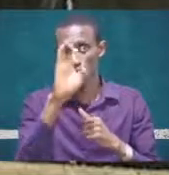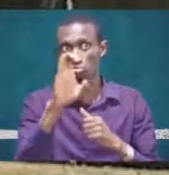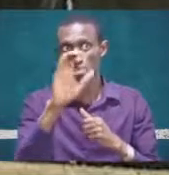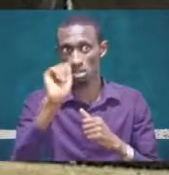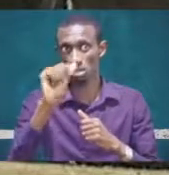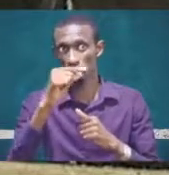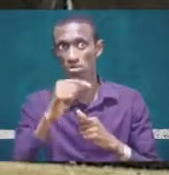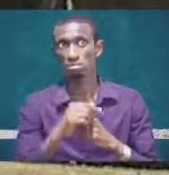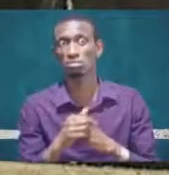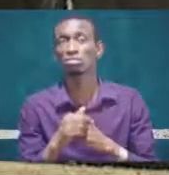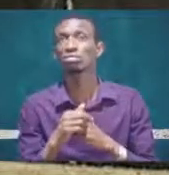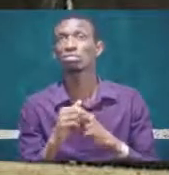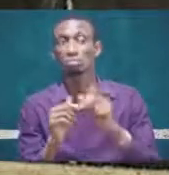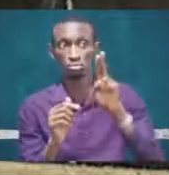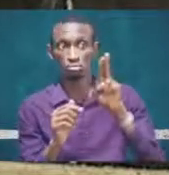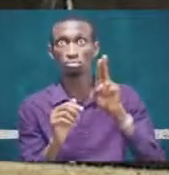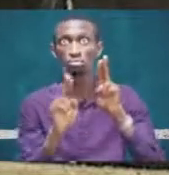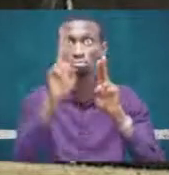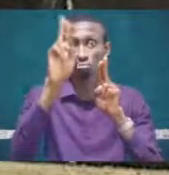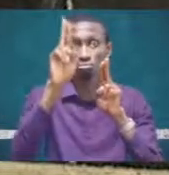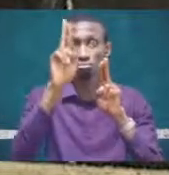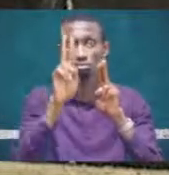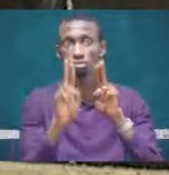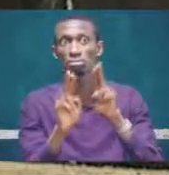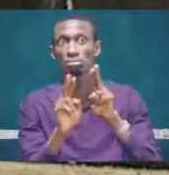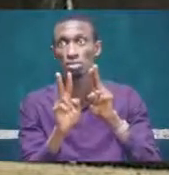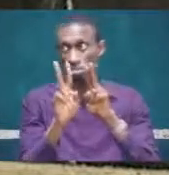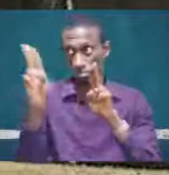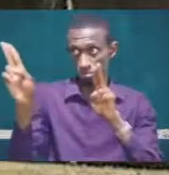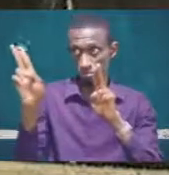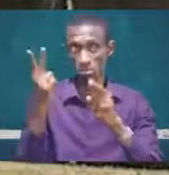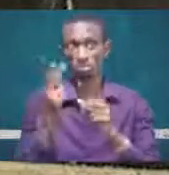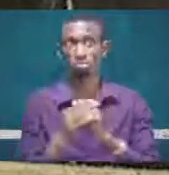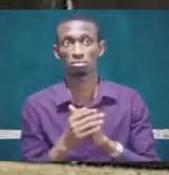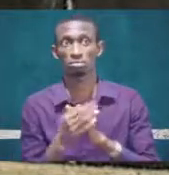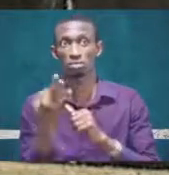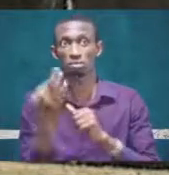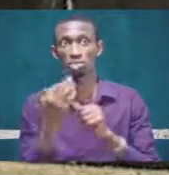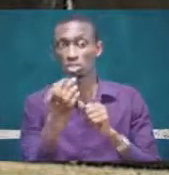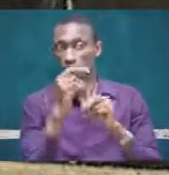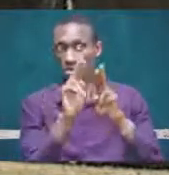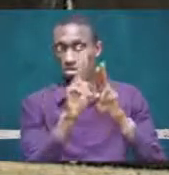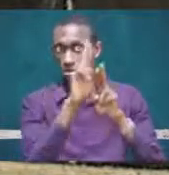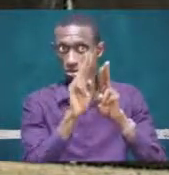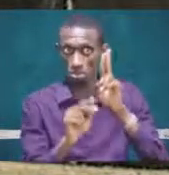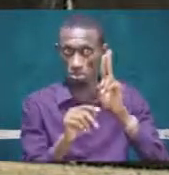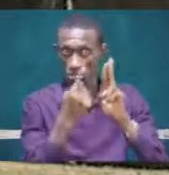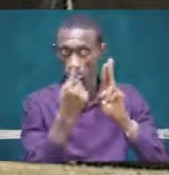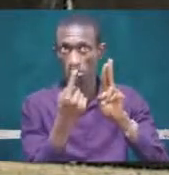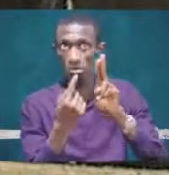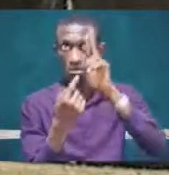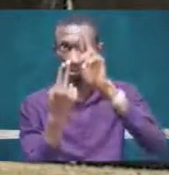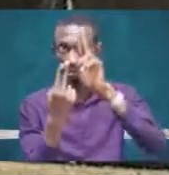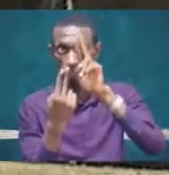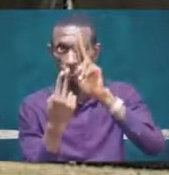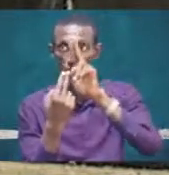1, second, and here we are. The first letter, the second, and then the third. So